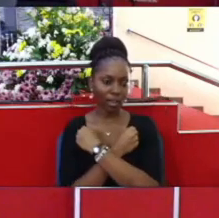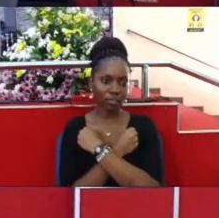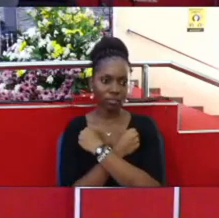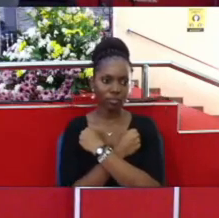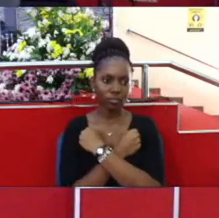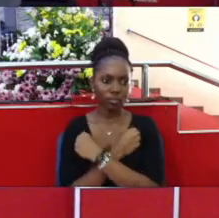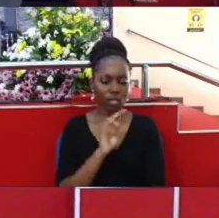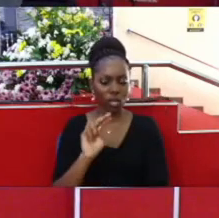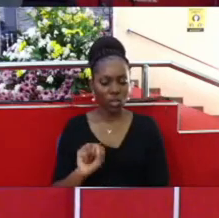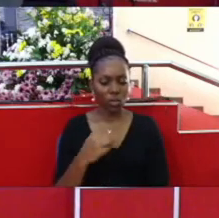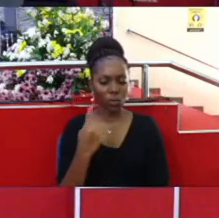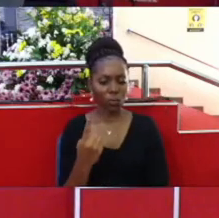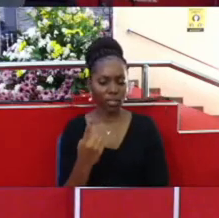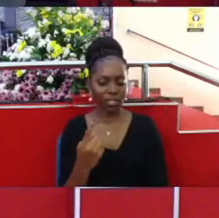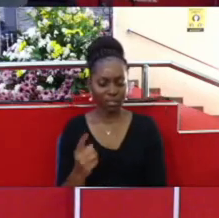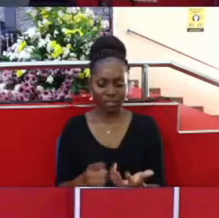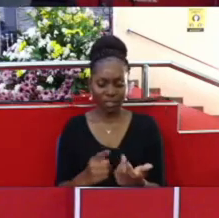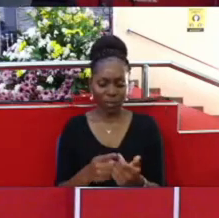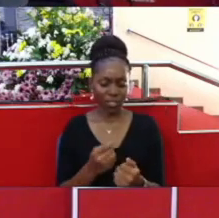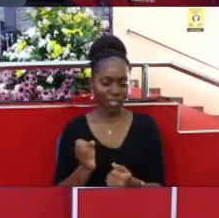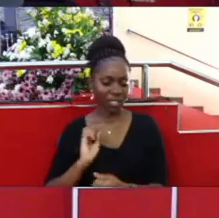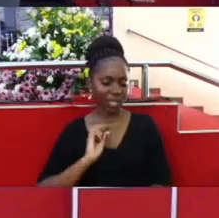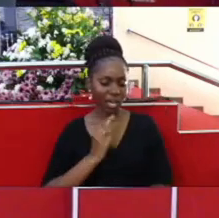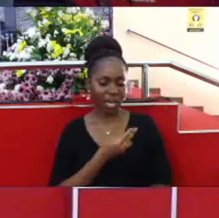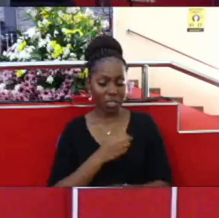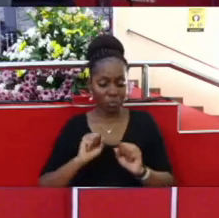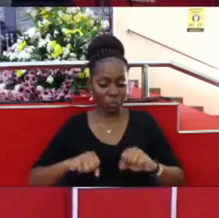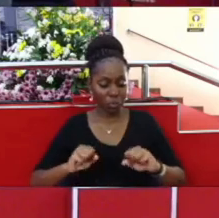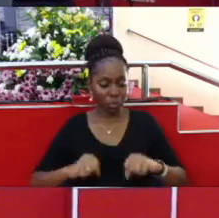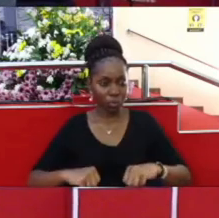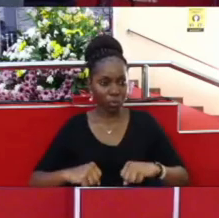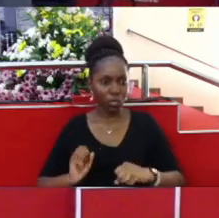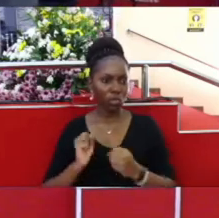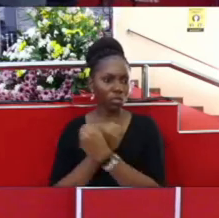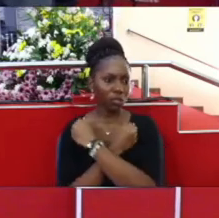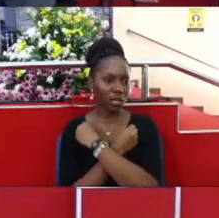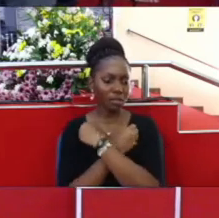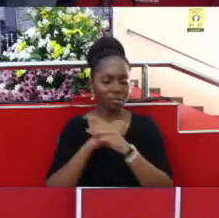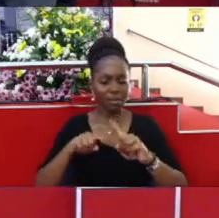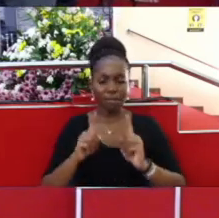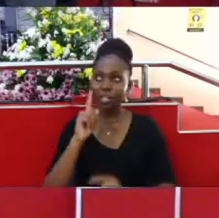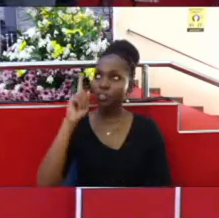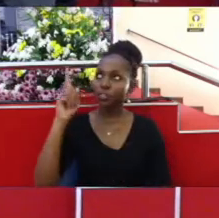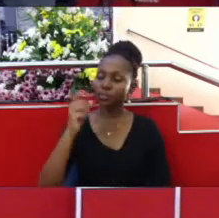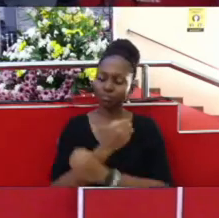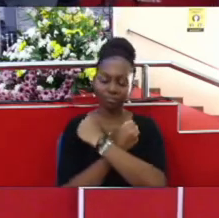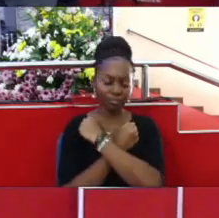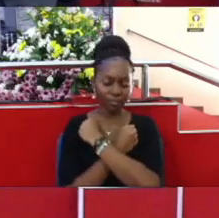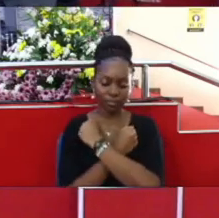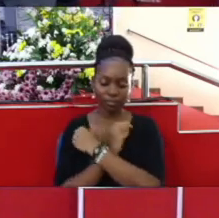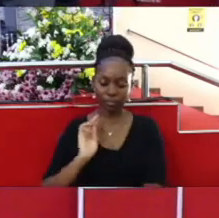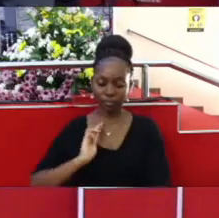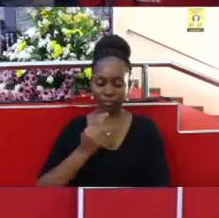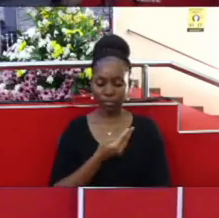counted us lovable, you loved us. Wakati hakuna mtu ambaye alituona watu wa kupendeka, wewe ukatupenda. While we were yet lost in sin,